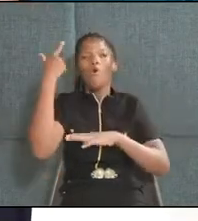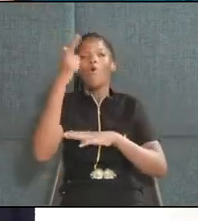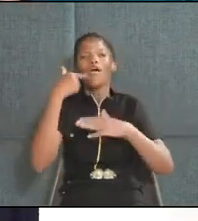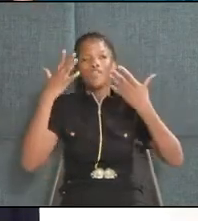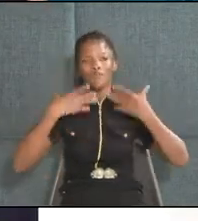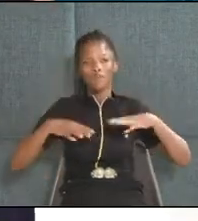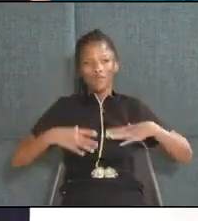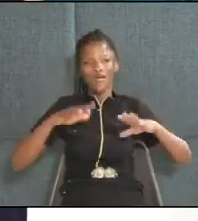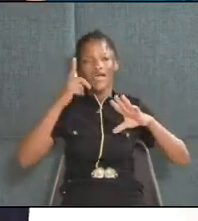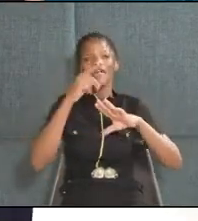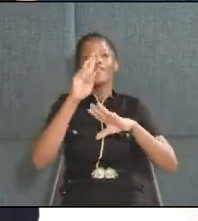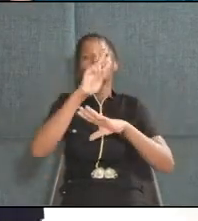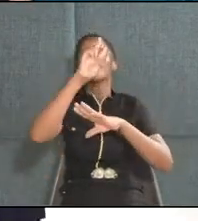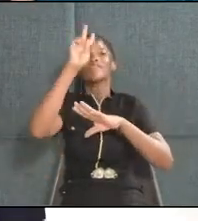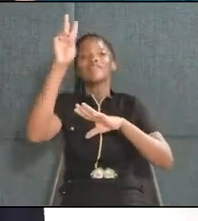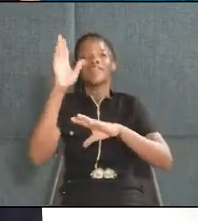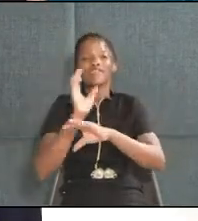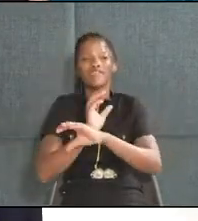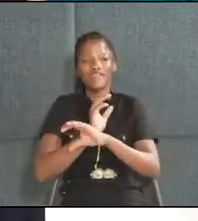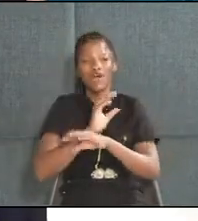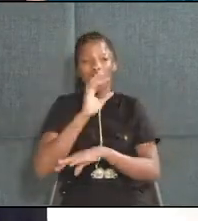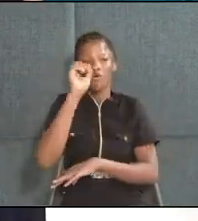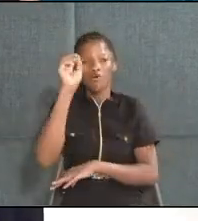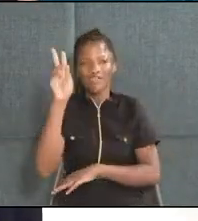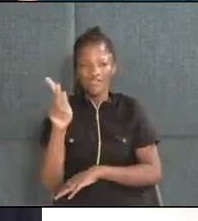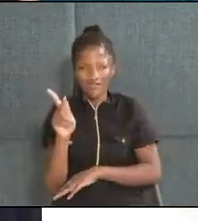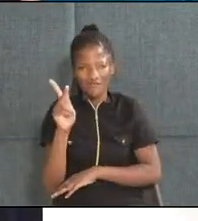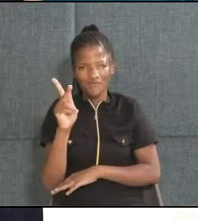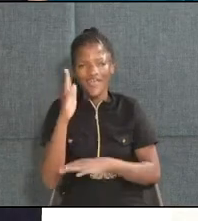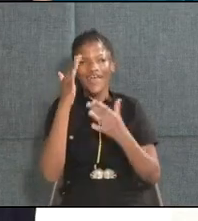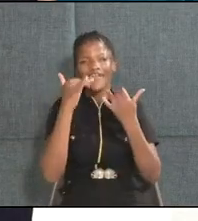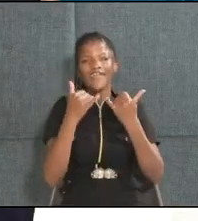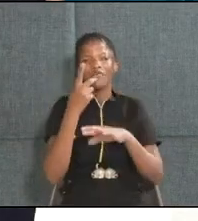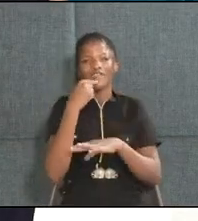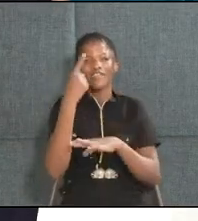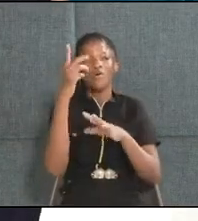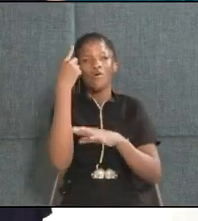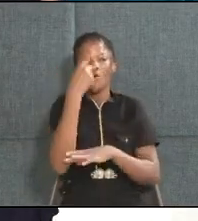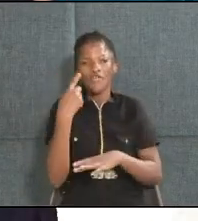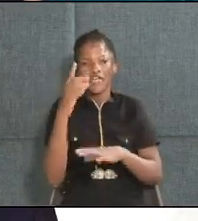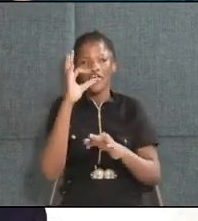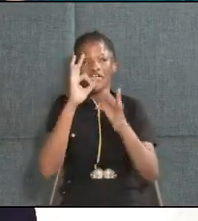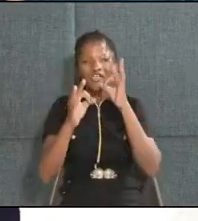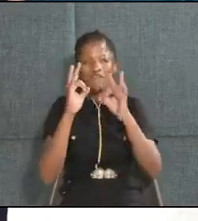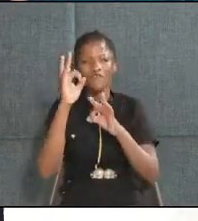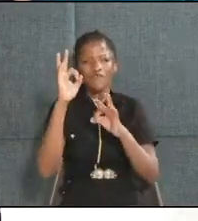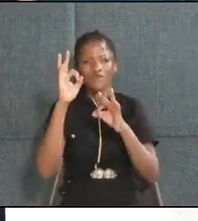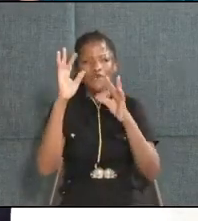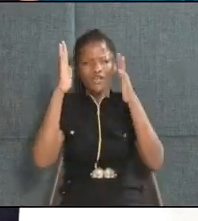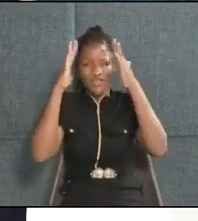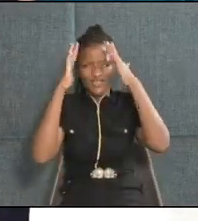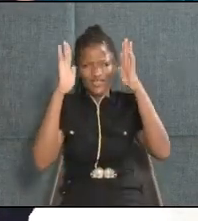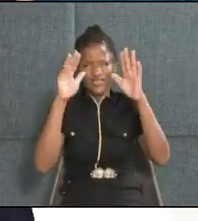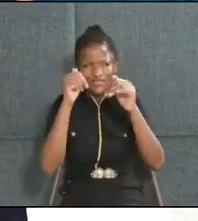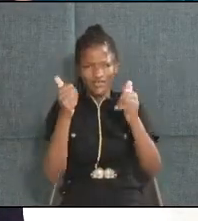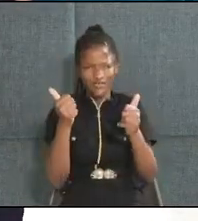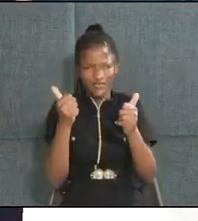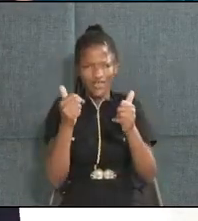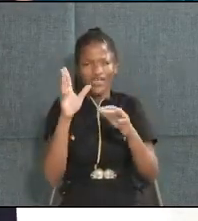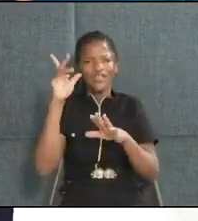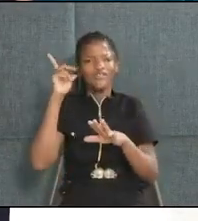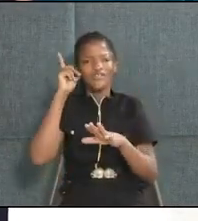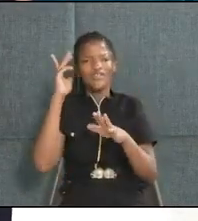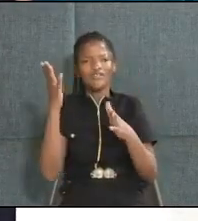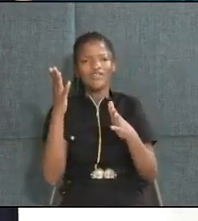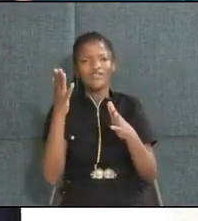who are seen under the altar? All right, guys. I'll tell you, only if you pay attention. He saw souls that had been